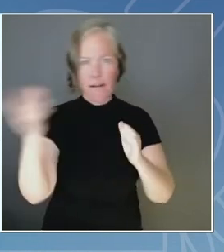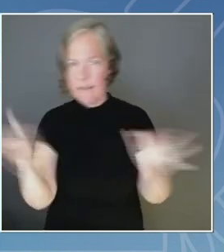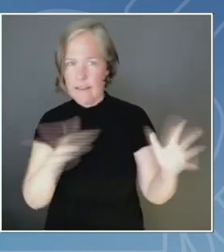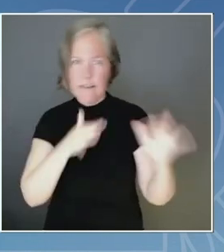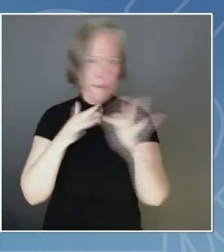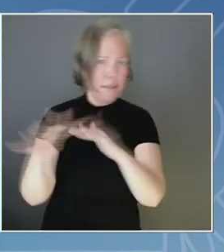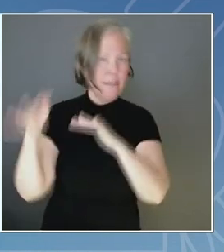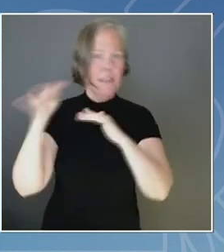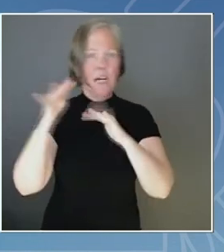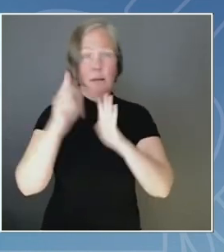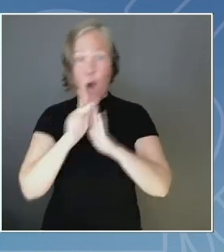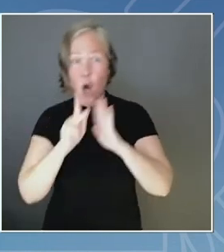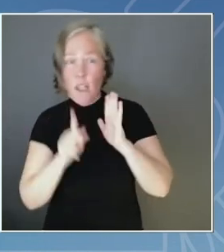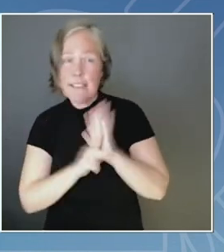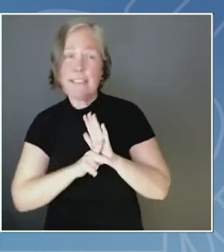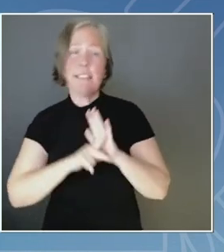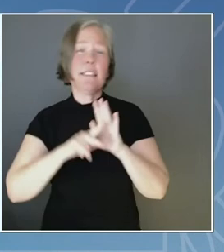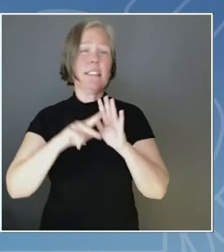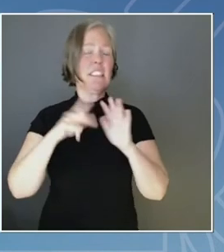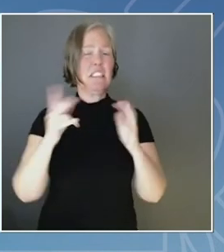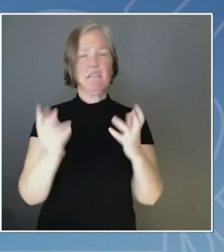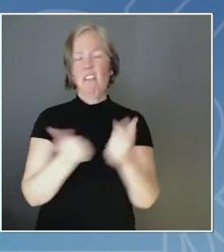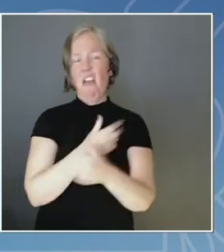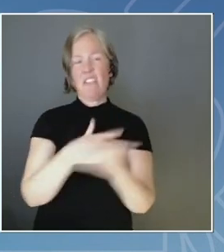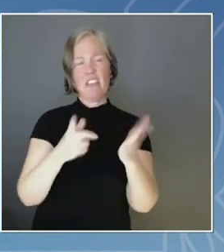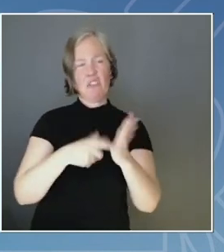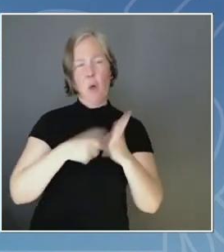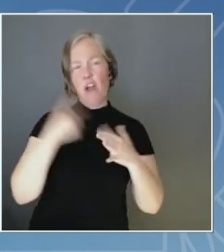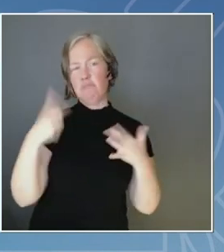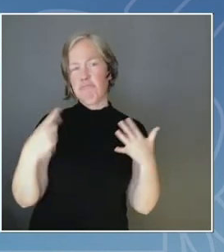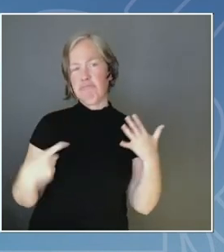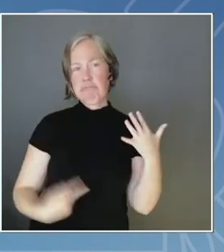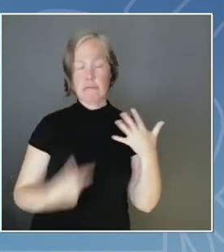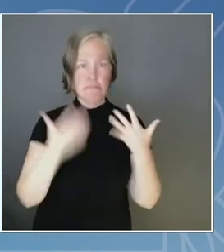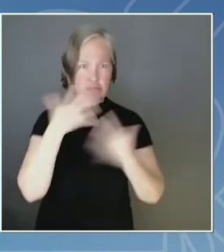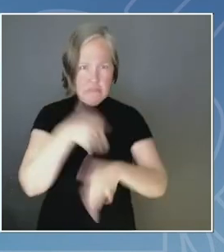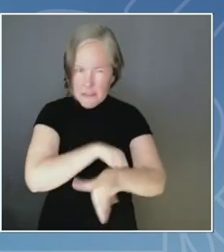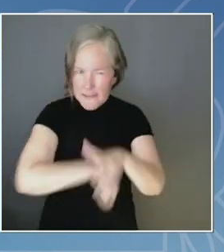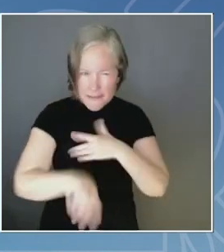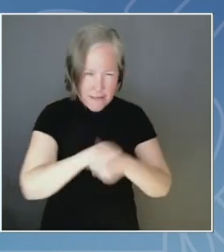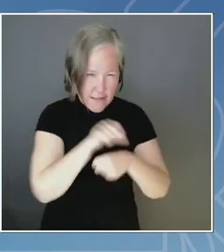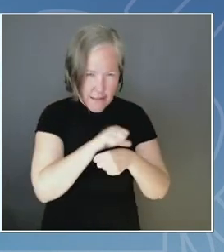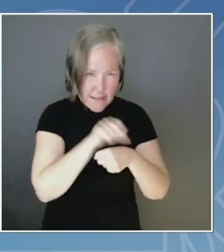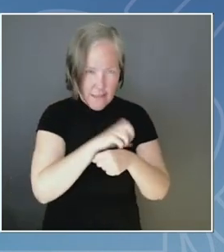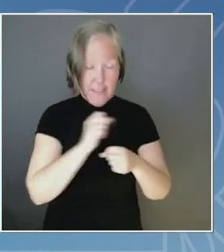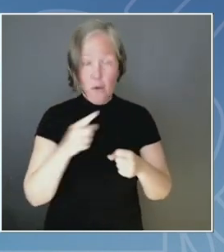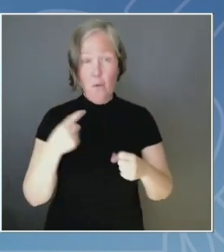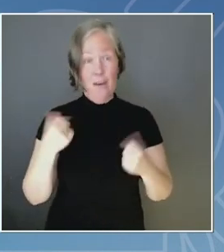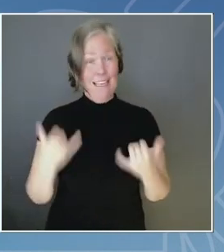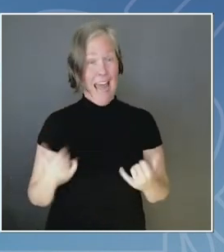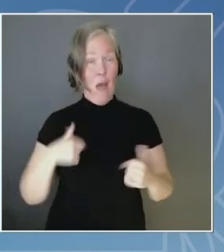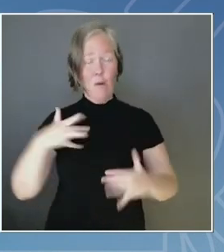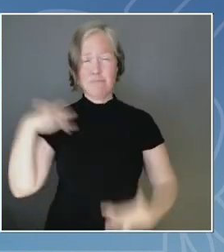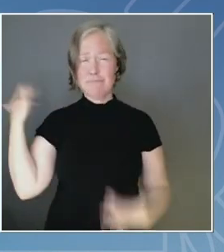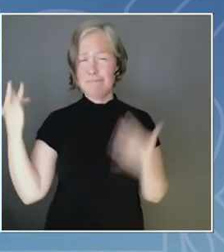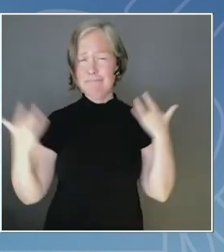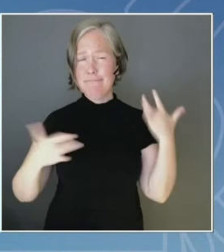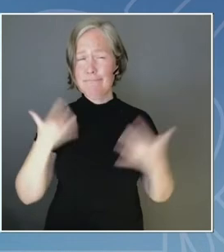and the various things that are related to the summit. So really, we're all very really jazzed about all of